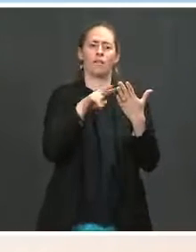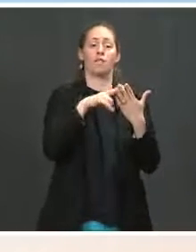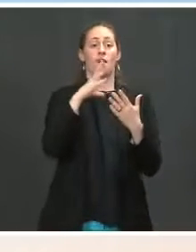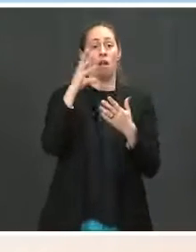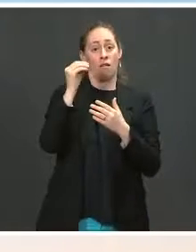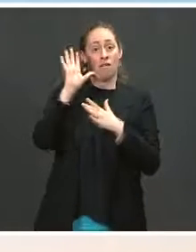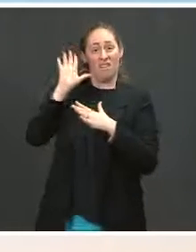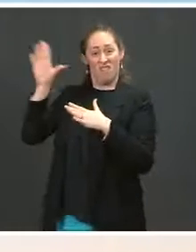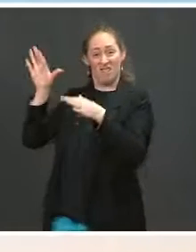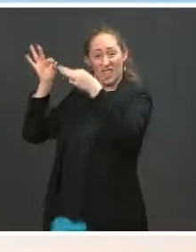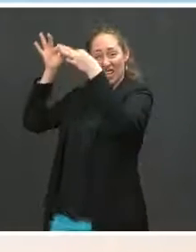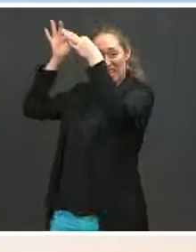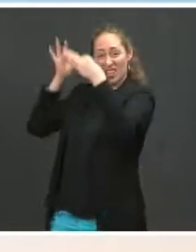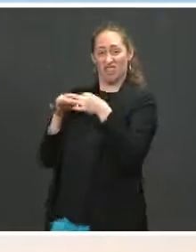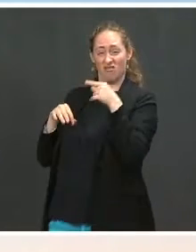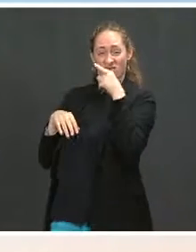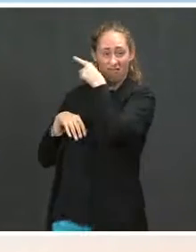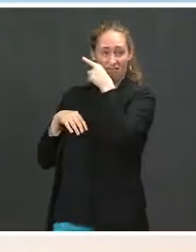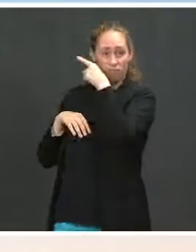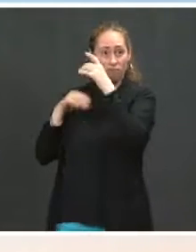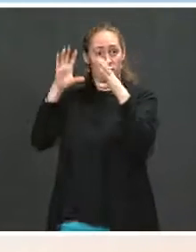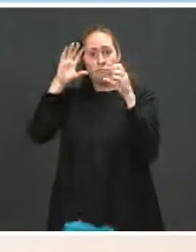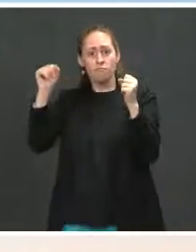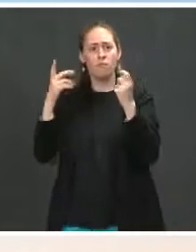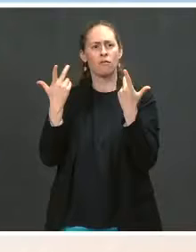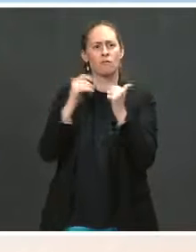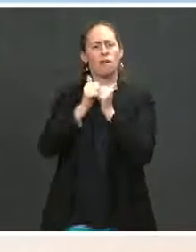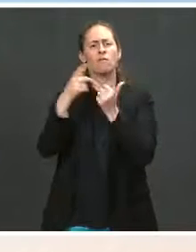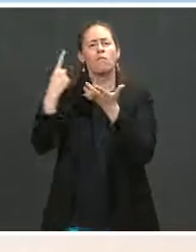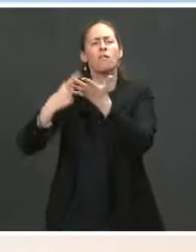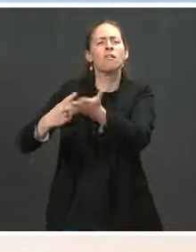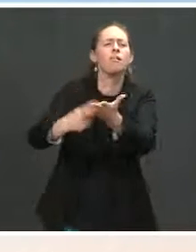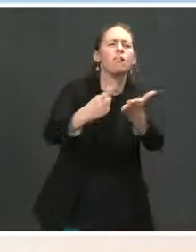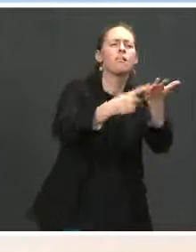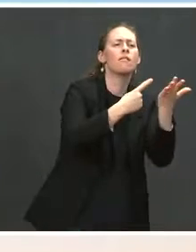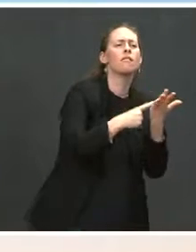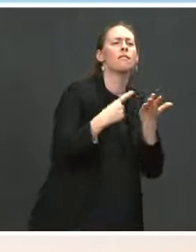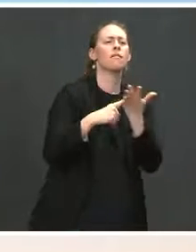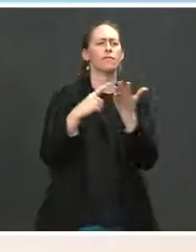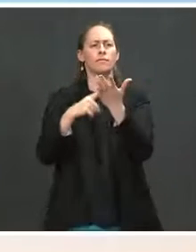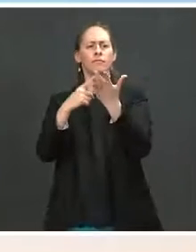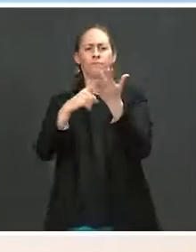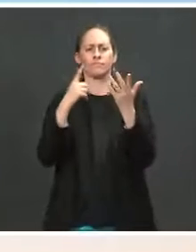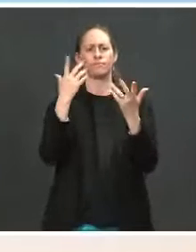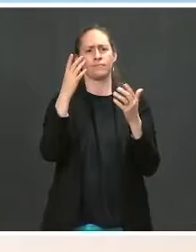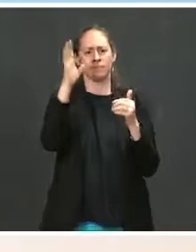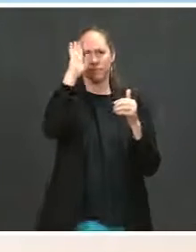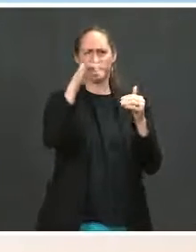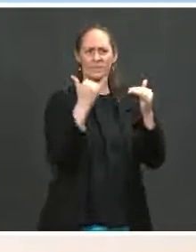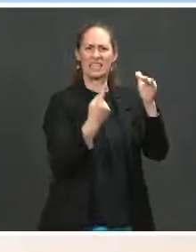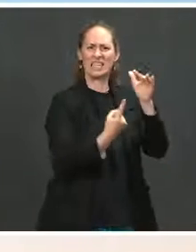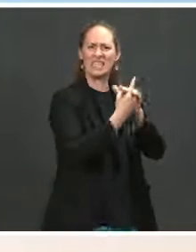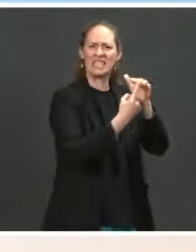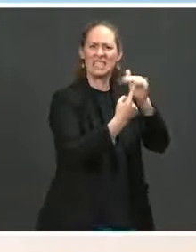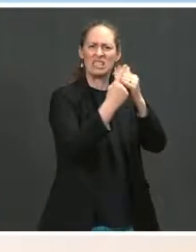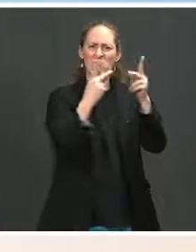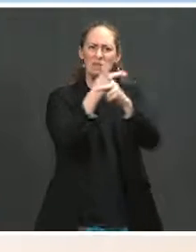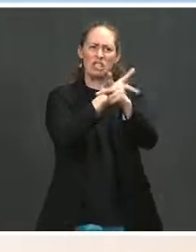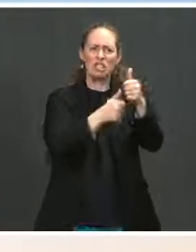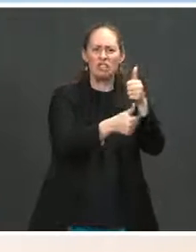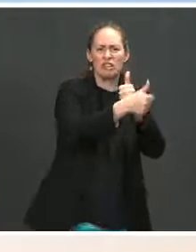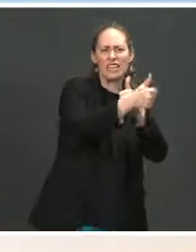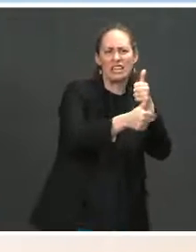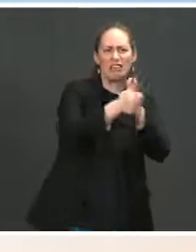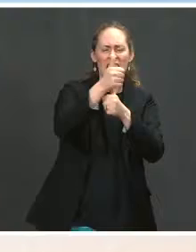decision-making, part of the discussion was around the fact that the terrorist threat has evolved. And we certainly saw the threat assessment and saw